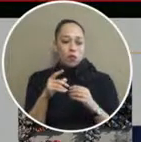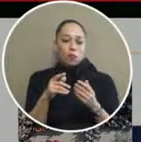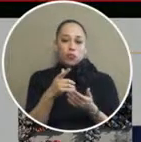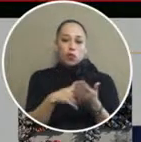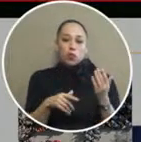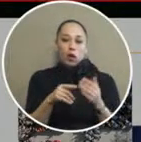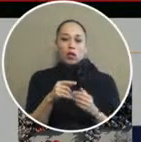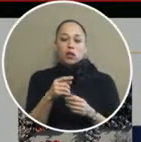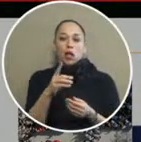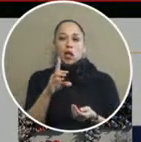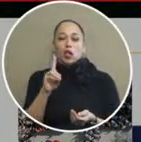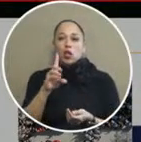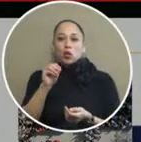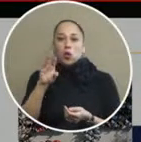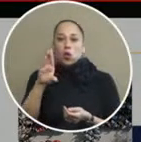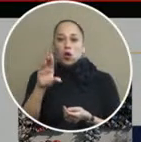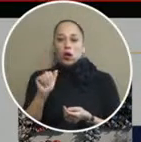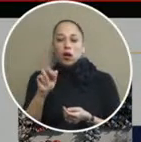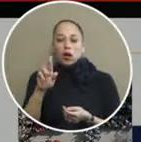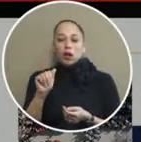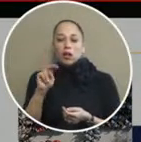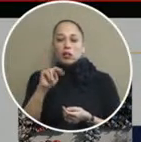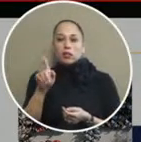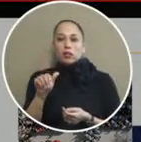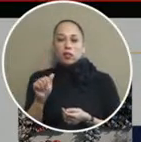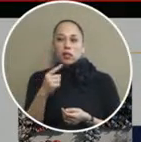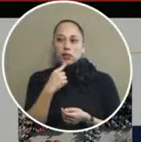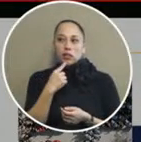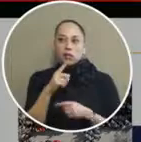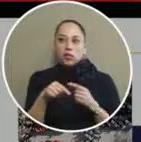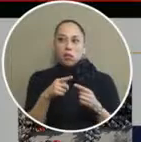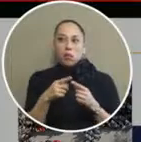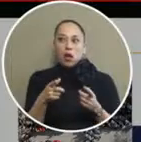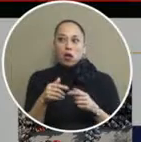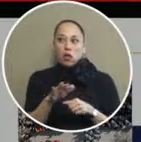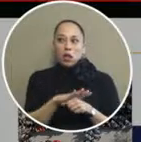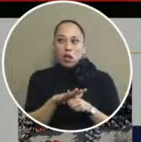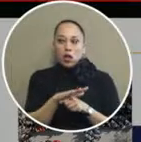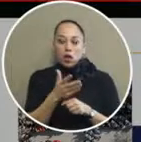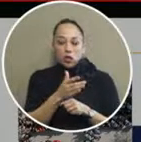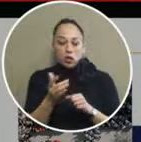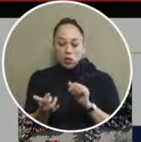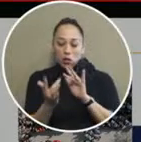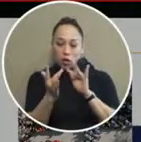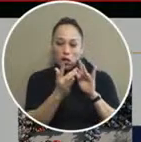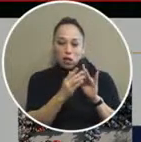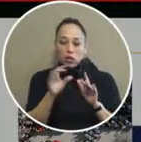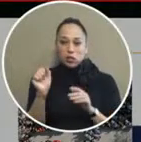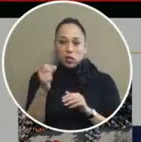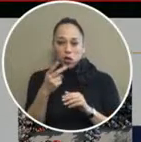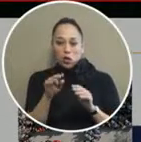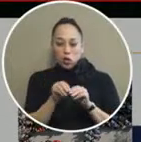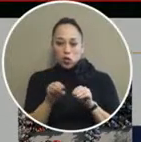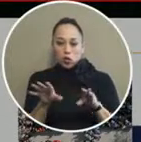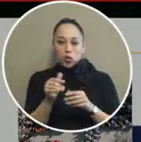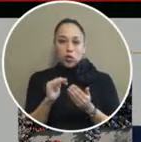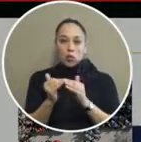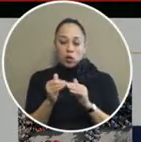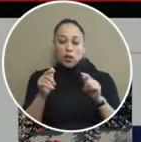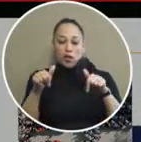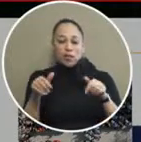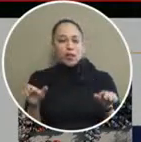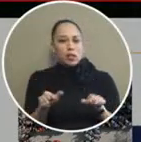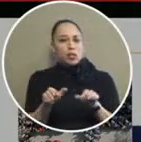earlier today, in the context of developing local talent and also reaching out to stakeholders within the community. So in this